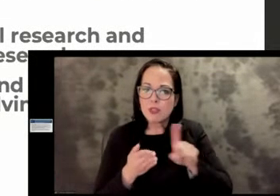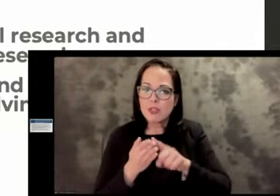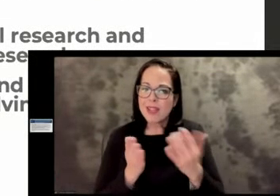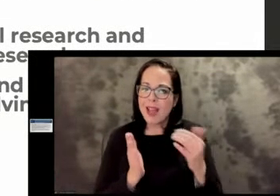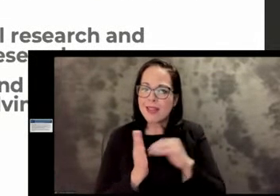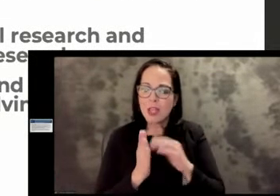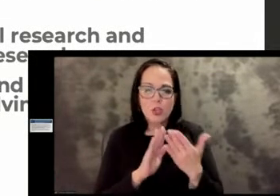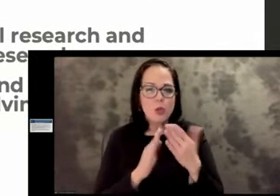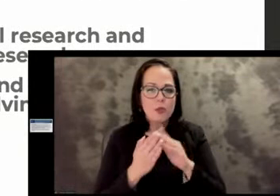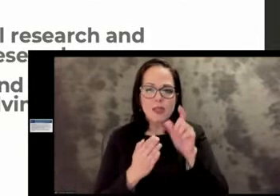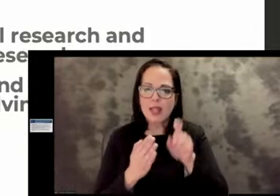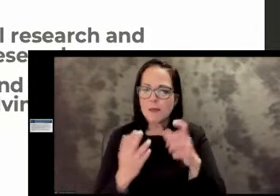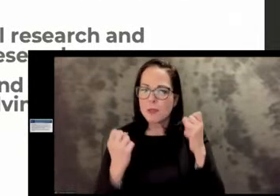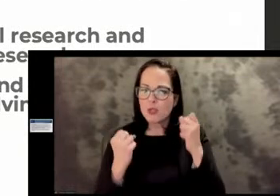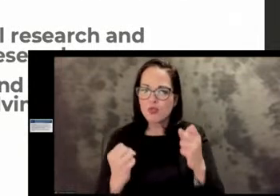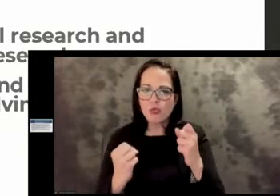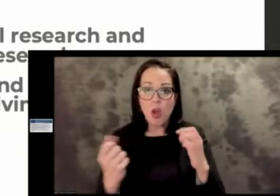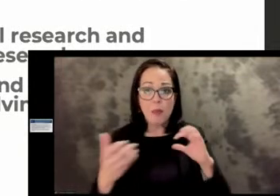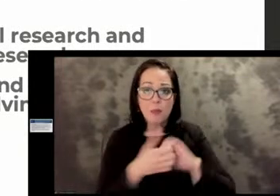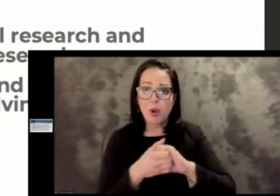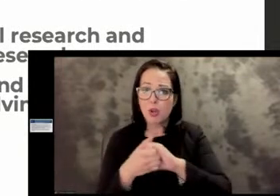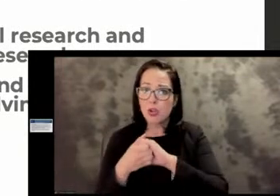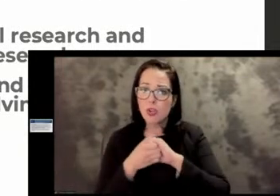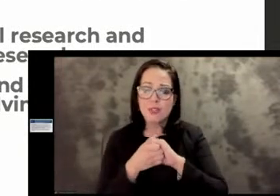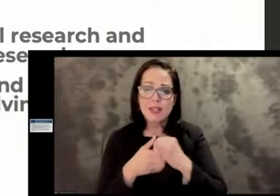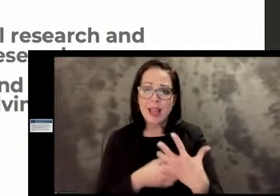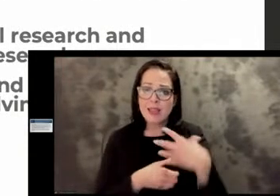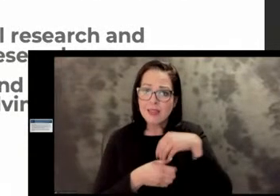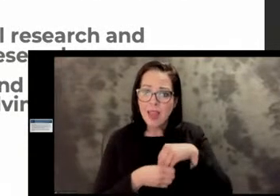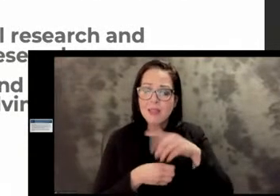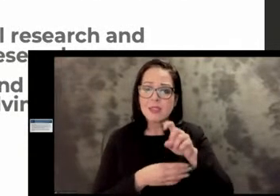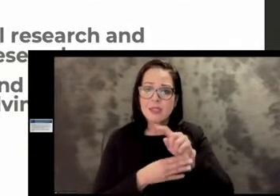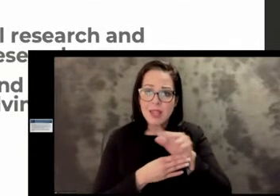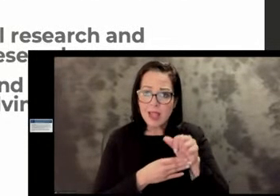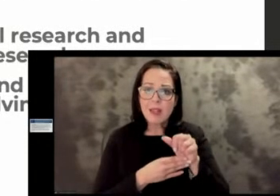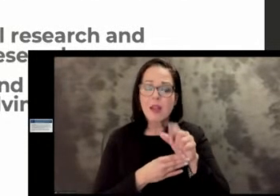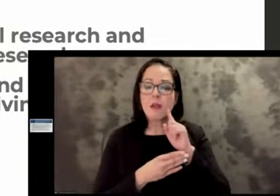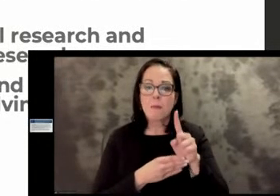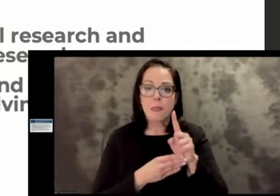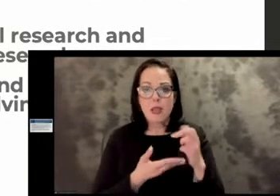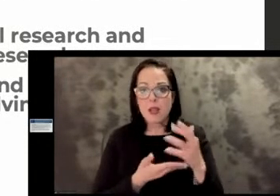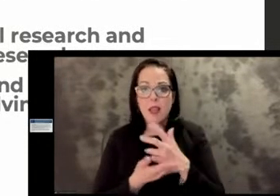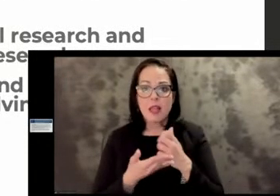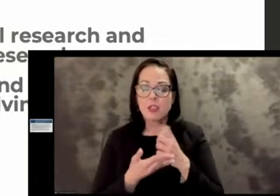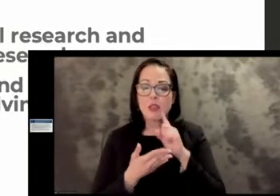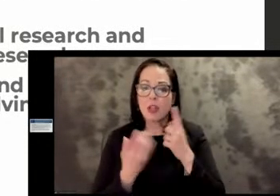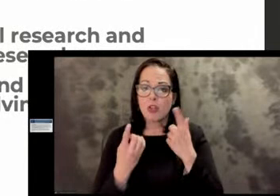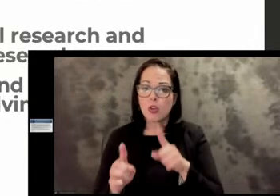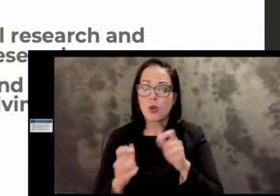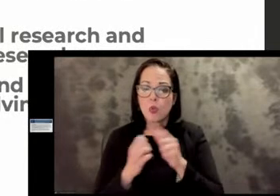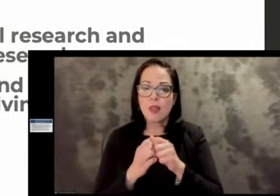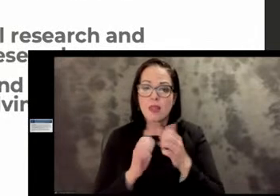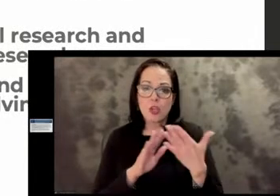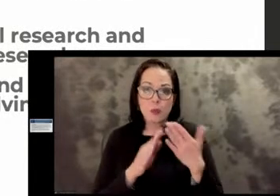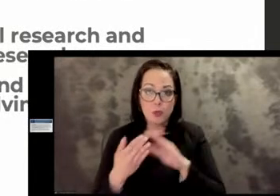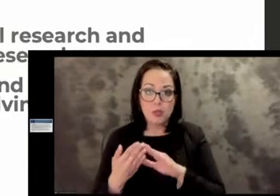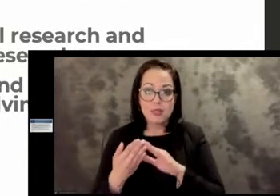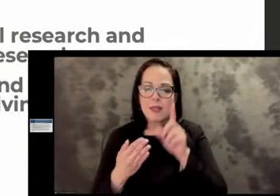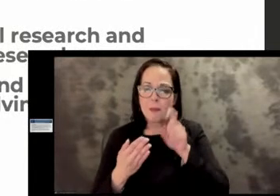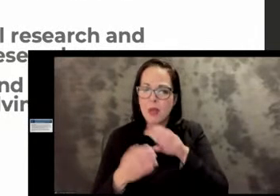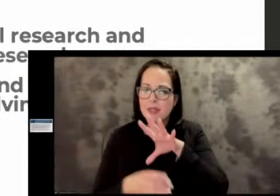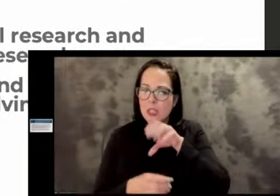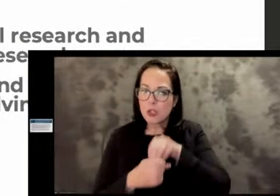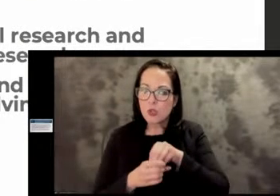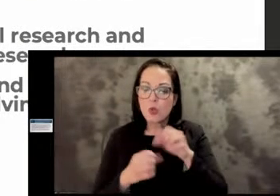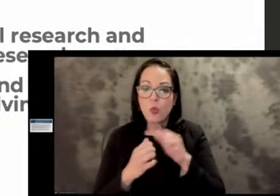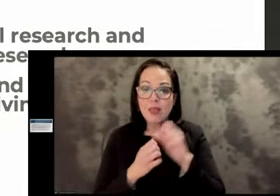be strong partners and engaged in data collection and research initiatives that occur within communities. So they have to be included in the